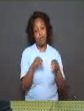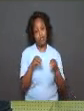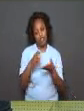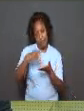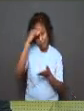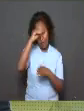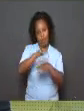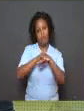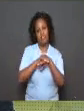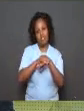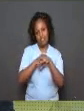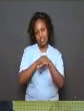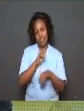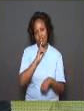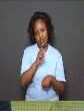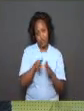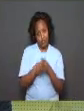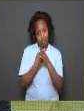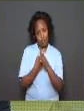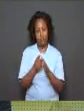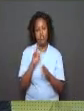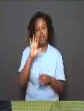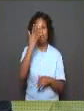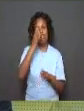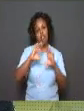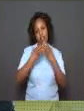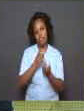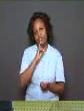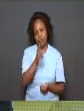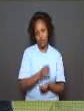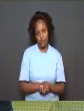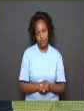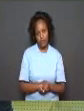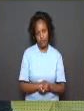are taught in English starting in grade 5.